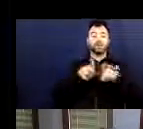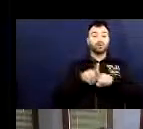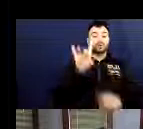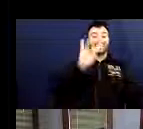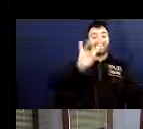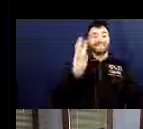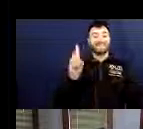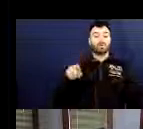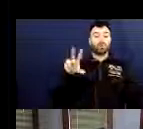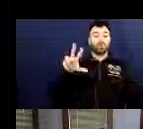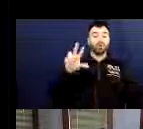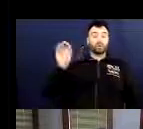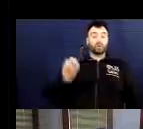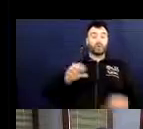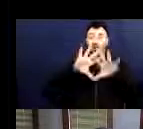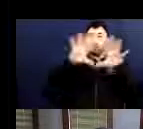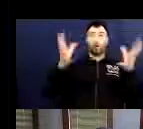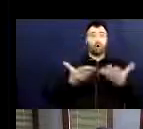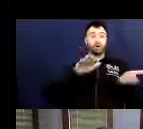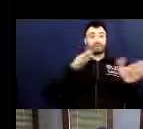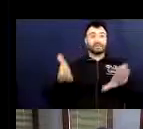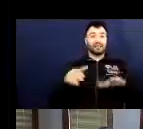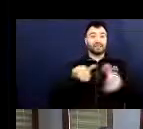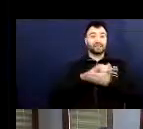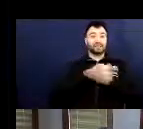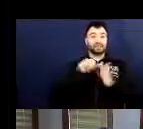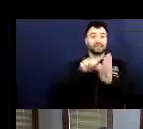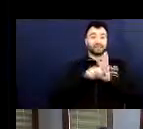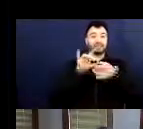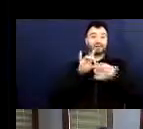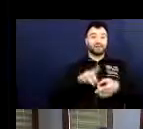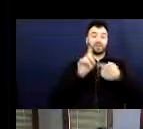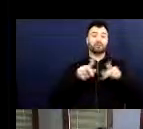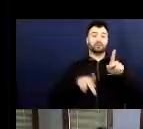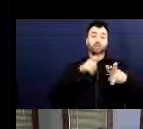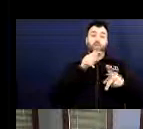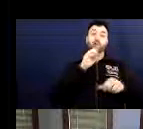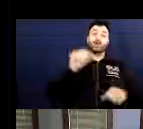86.3% of all deaths in New York State were people over 60.